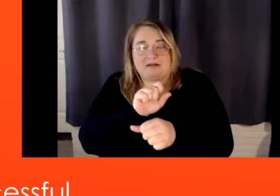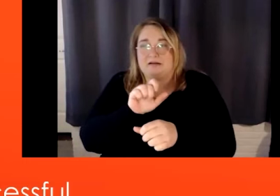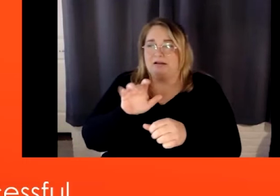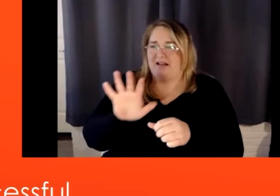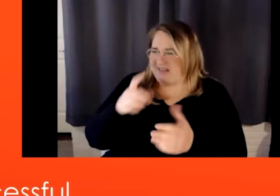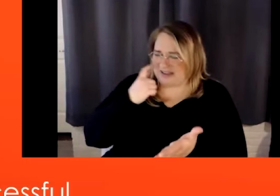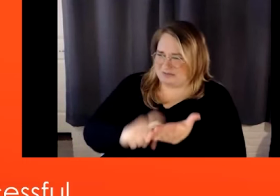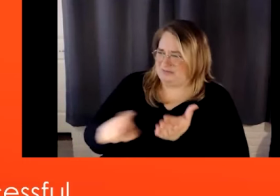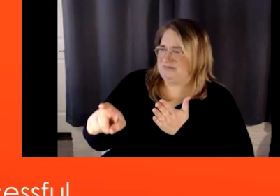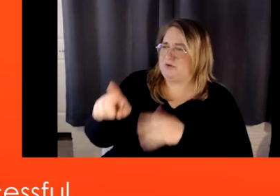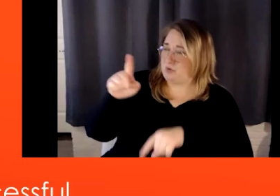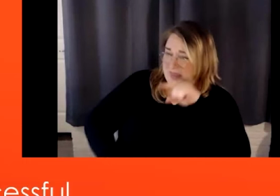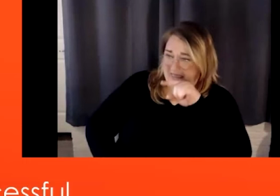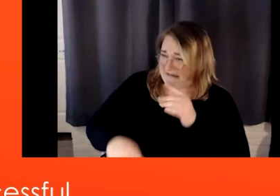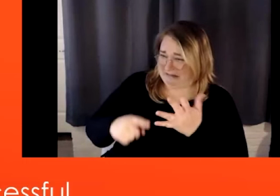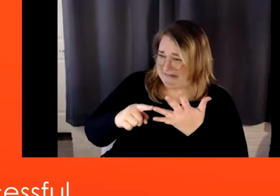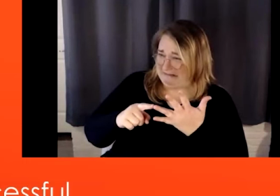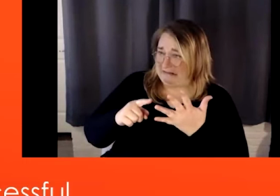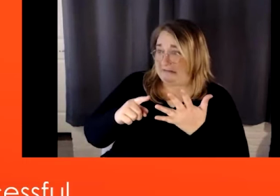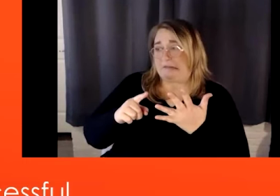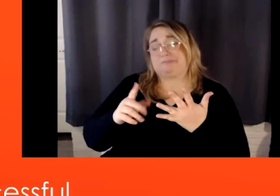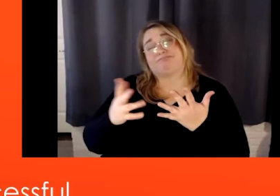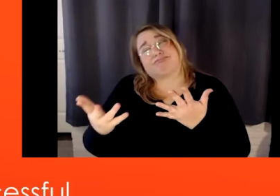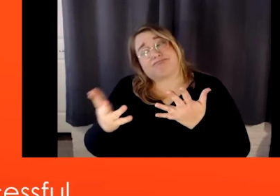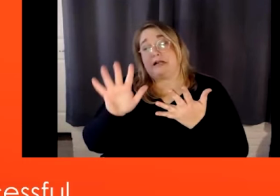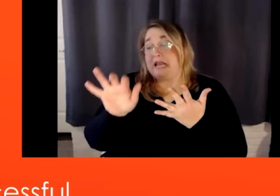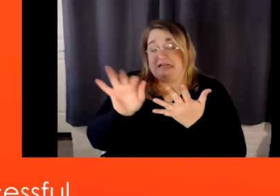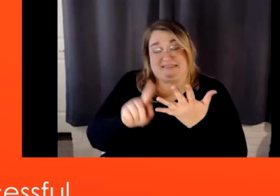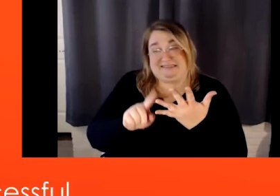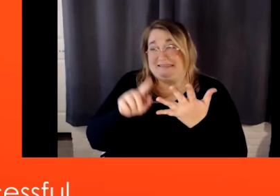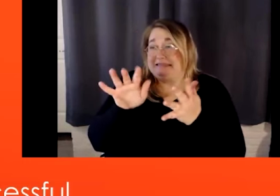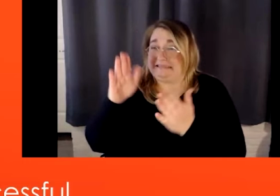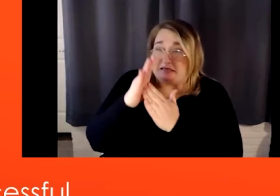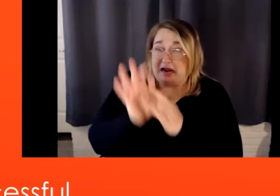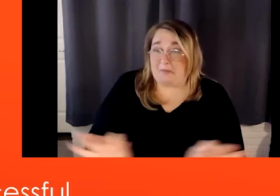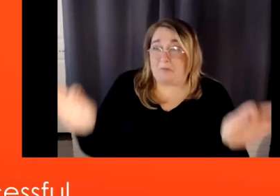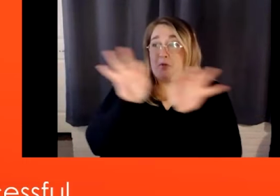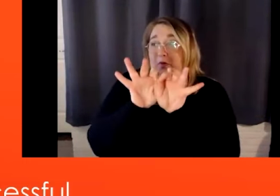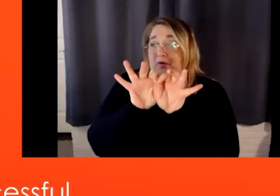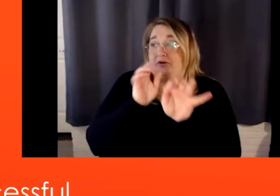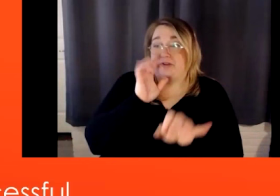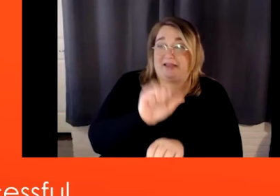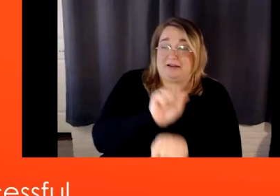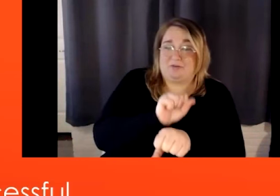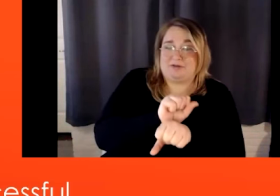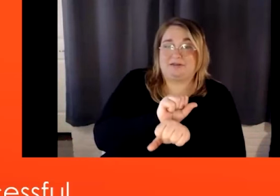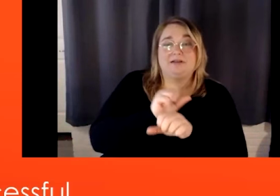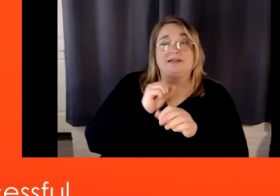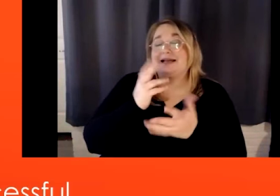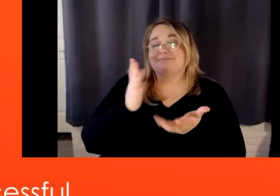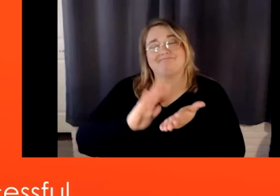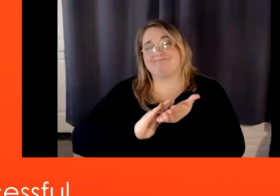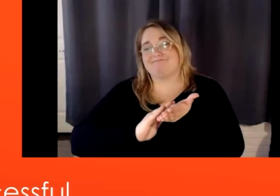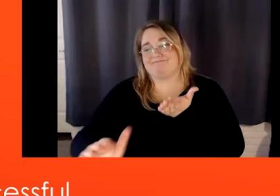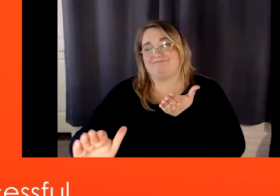they can't do that. Well, it turns out that was the most important thing for that employer. And the next thing you know, they're being laid off. That was in